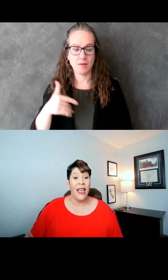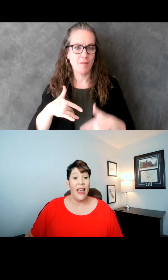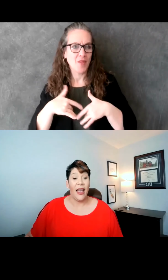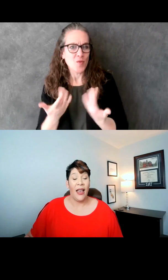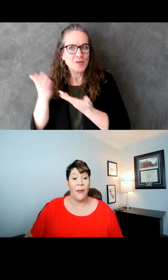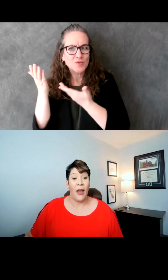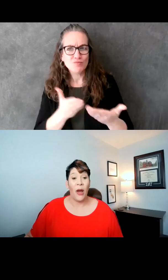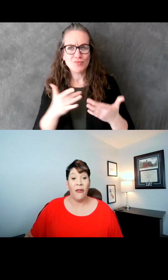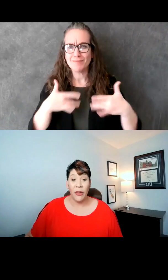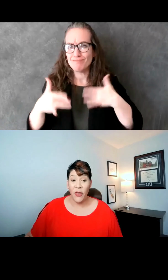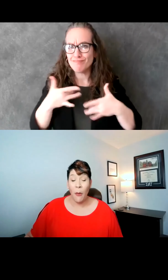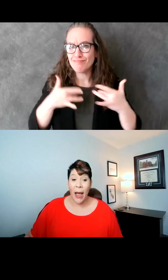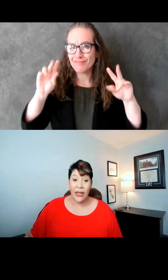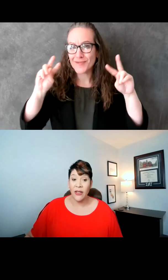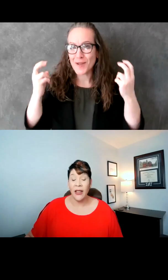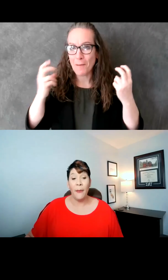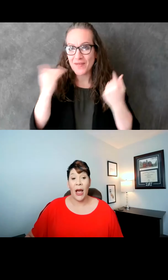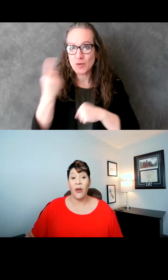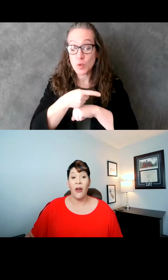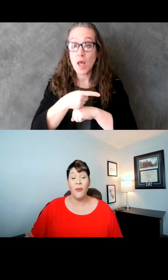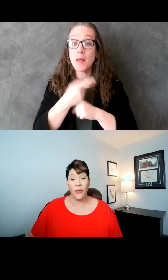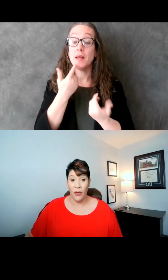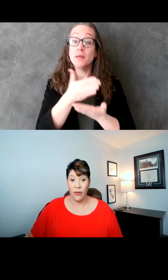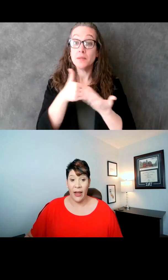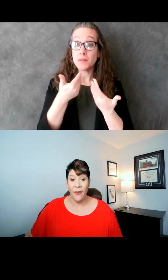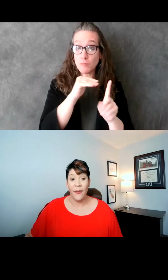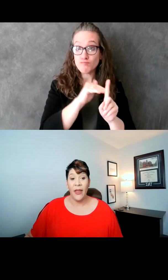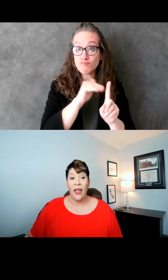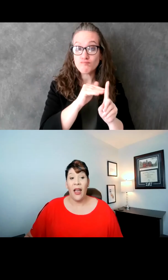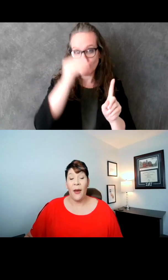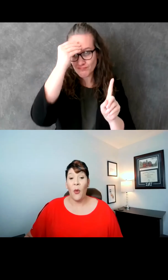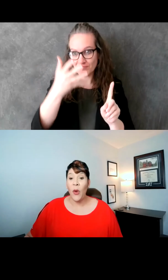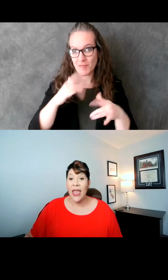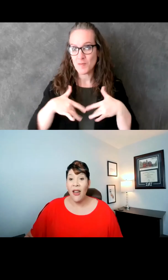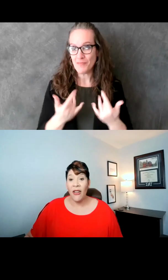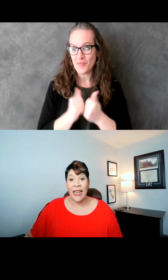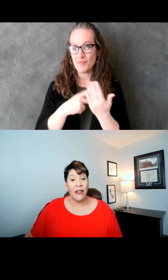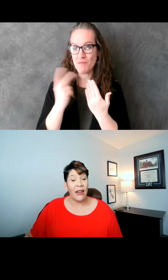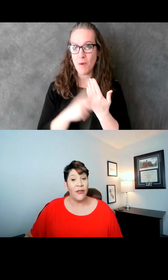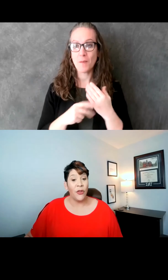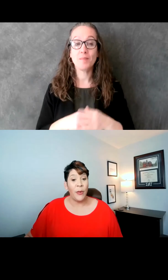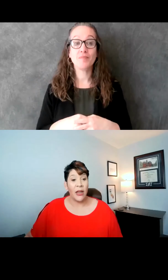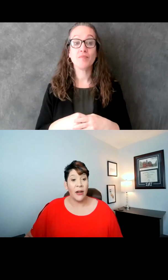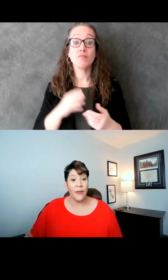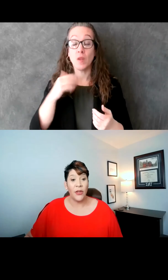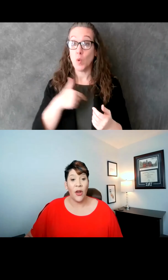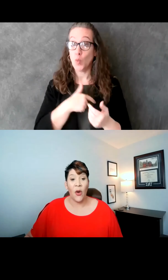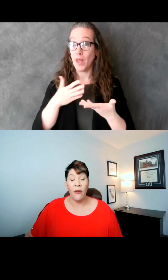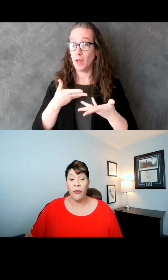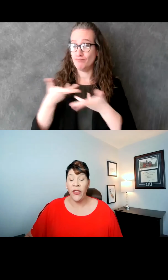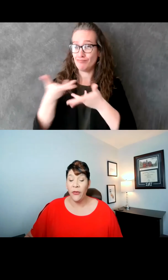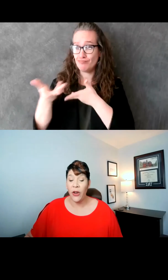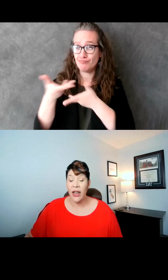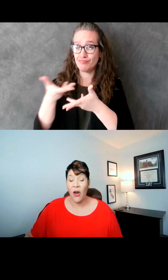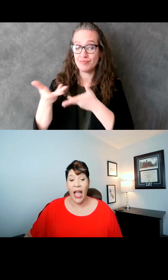today. A few reminders about our program. We are an interactive group here,